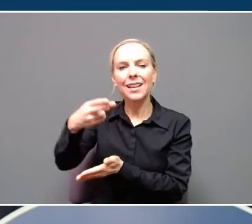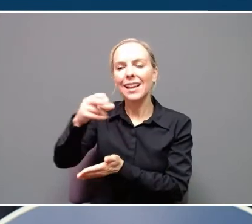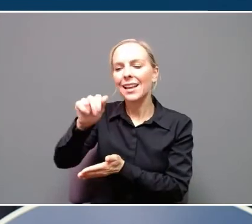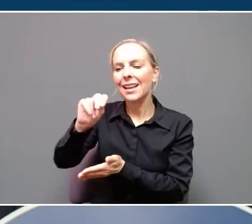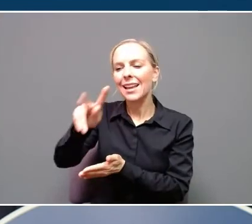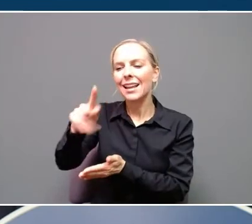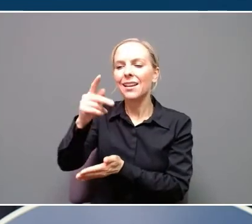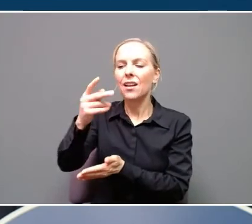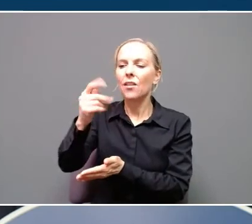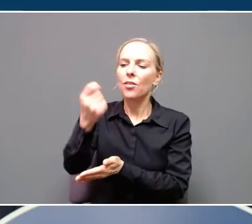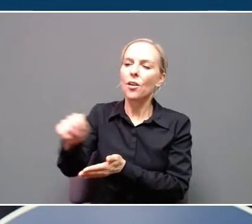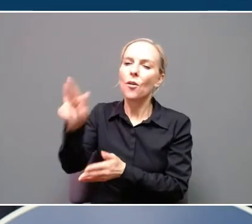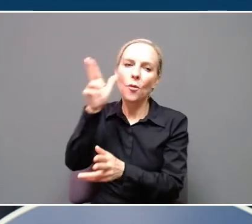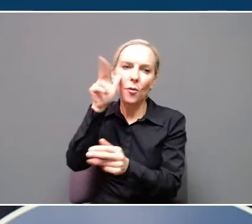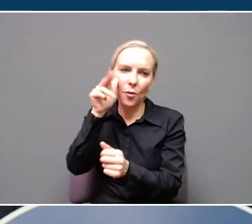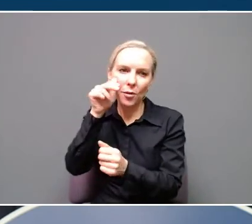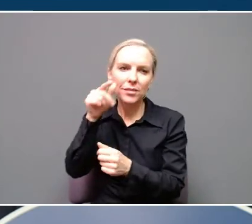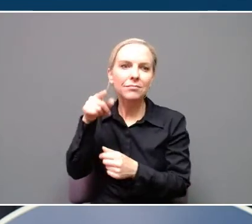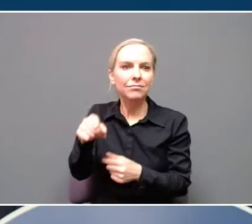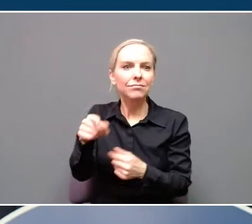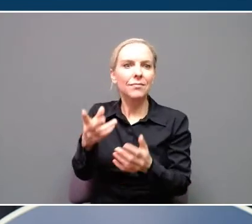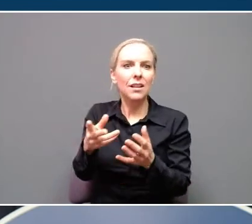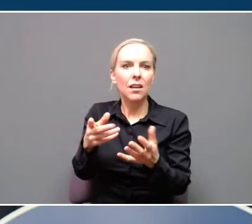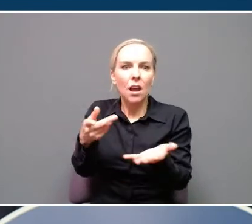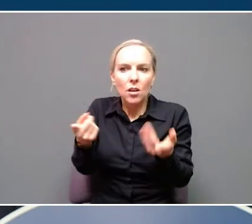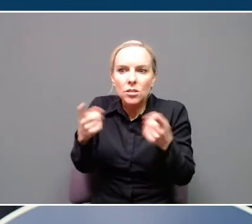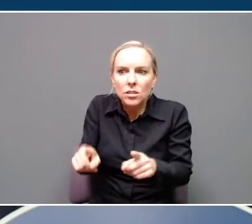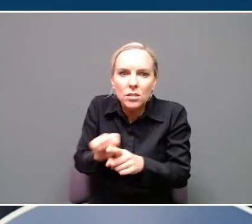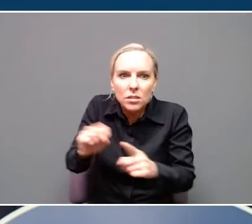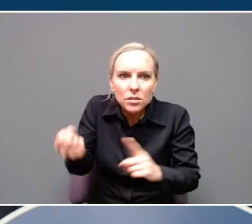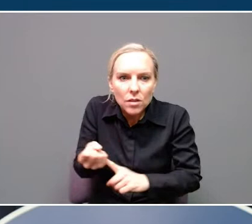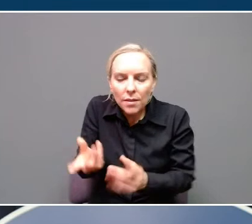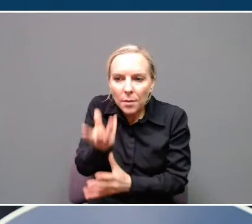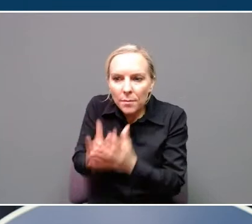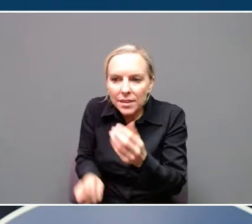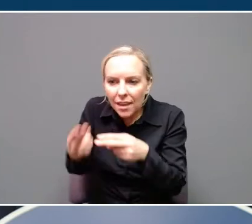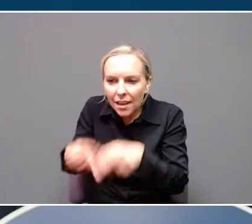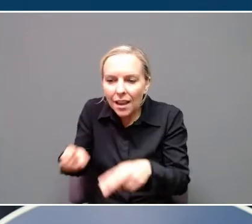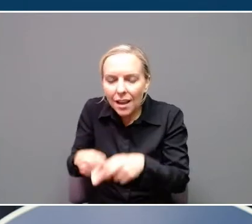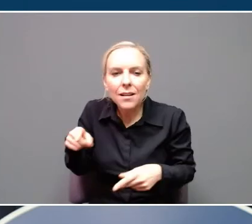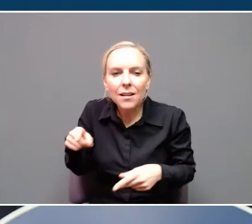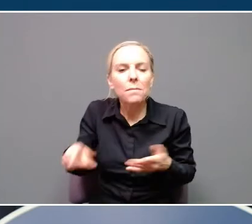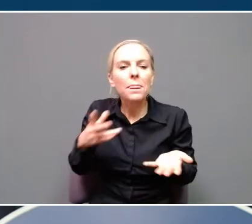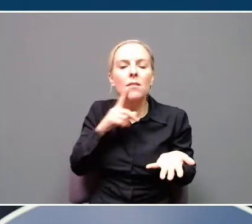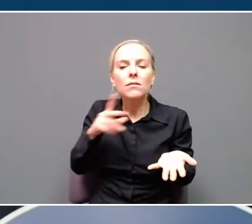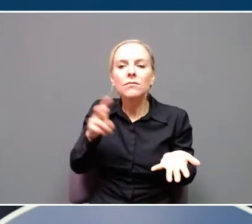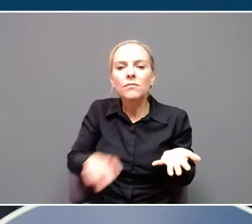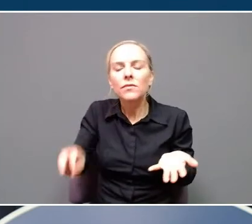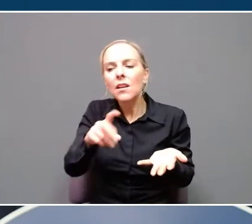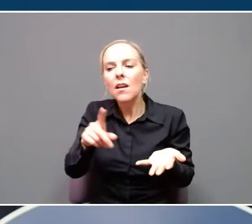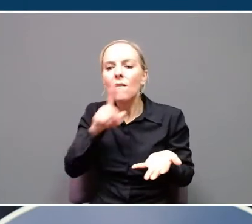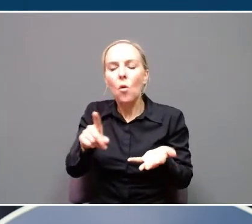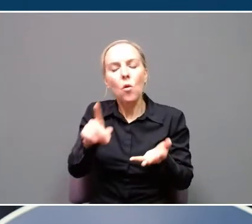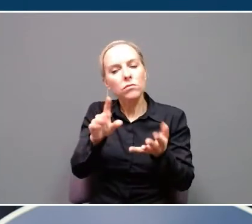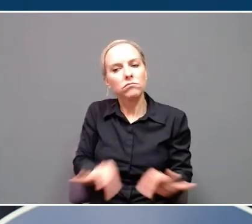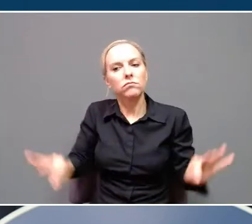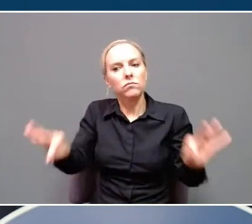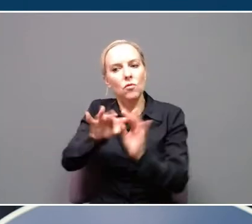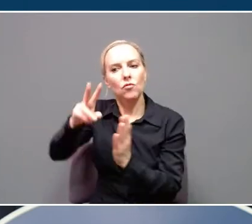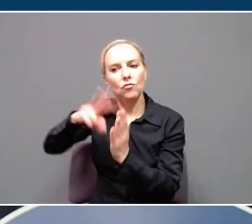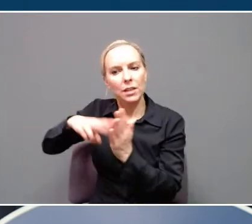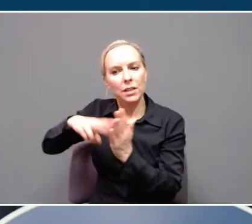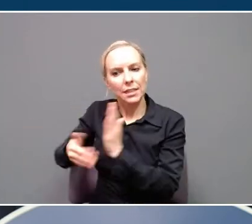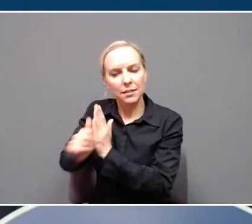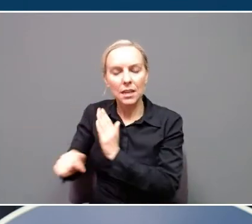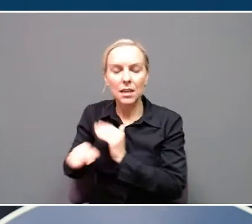Missing Eggs is about a horse who goes on a journey to discover the power of information literacy skills. Hannah's truly a